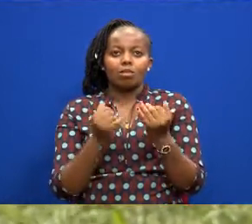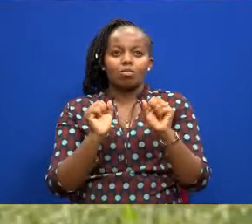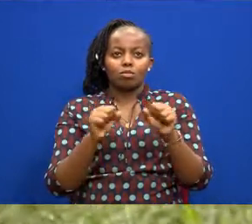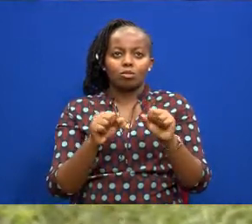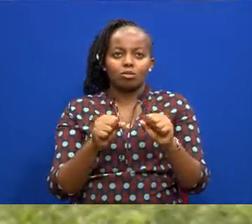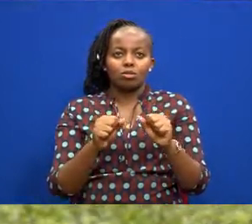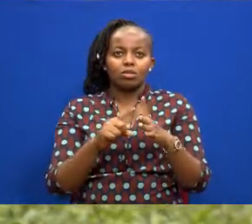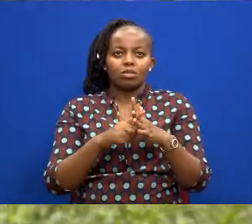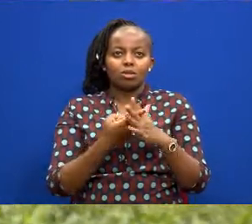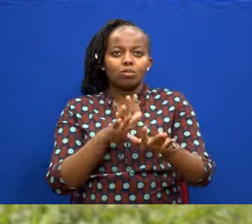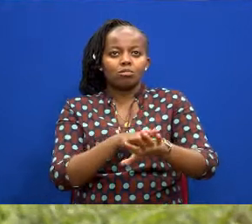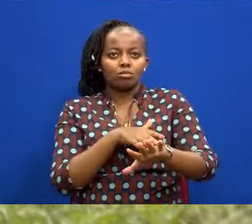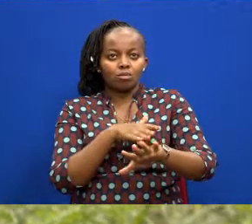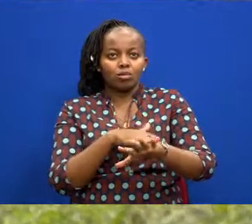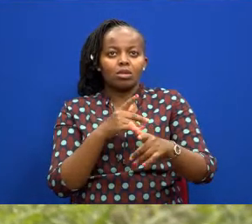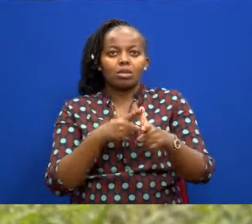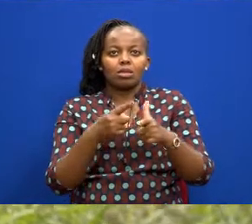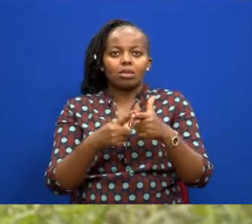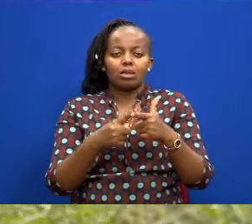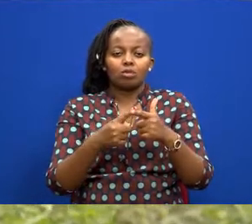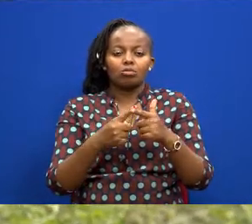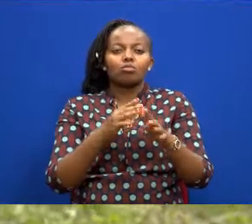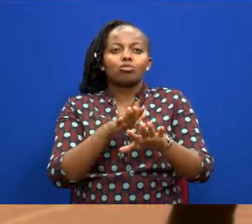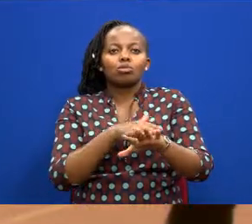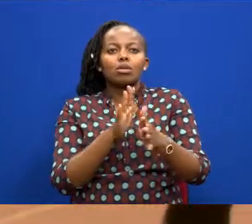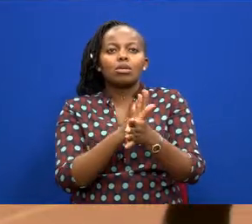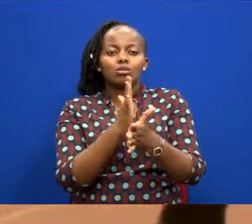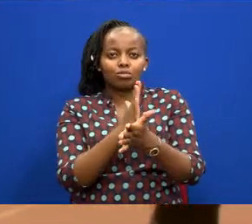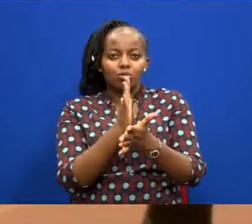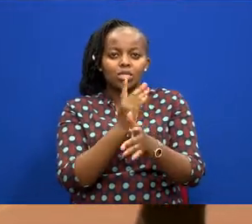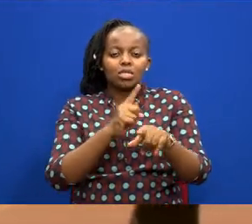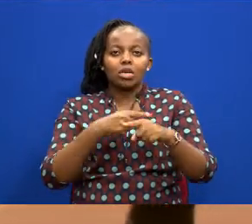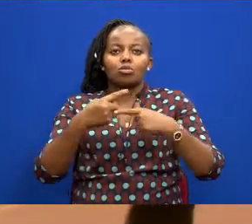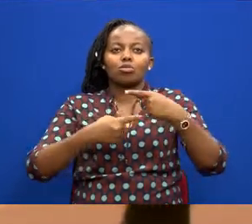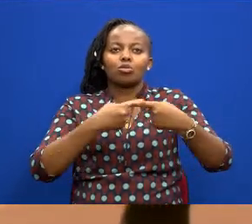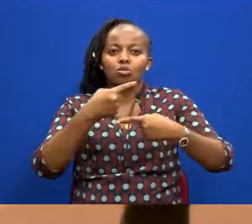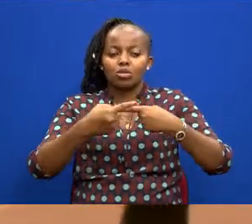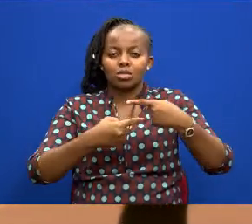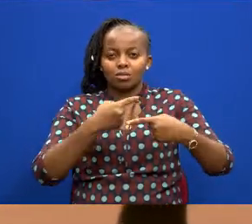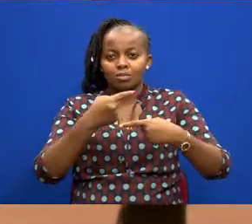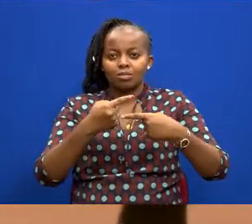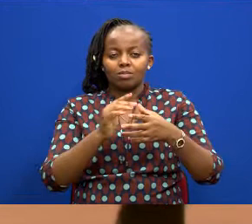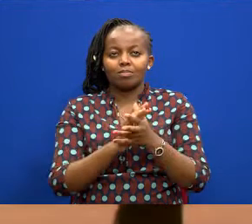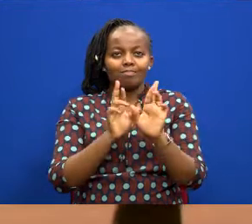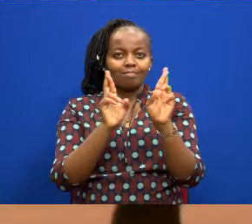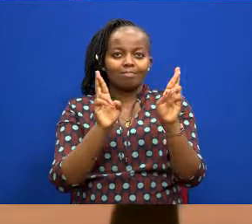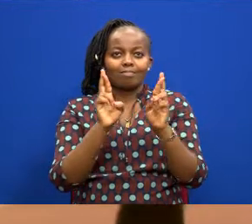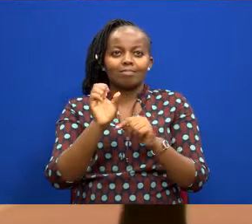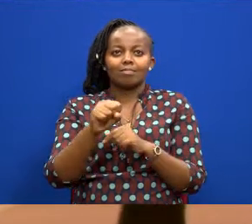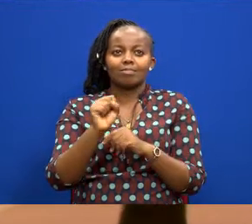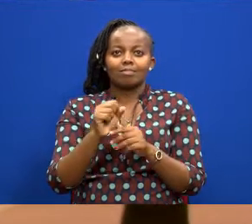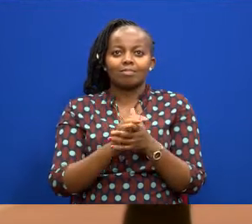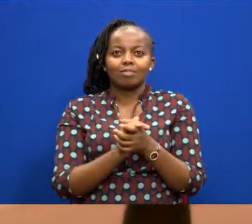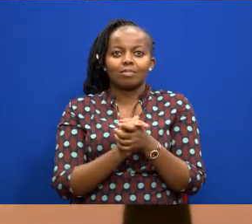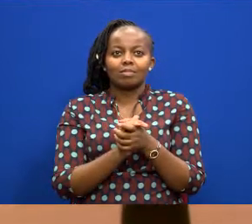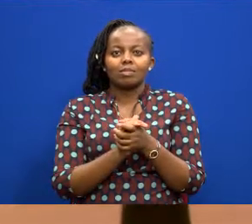start slowly and slightly increase on your pace as your confidence grows. Are you ready, guys? Yeah.